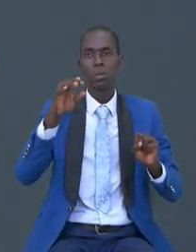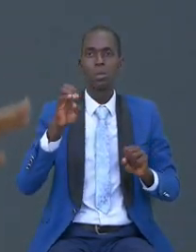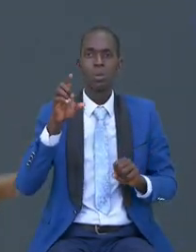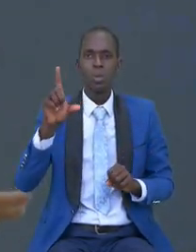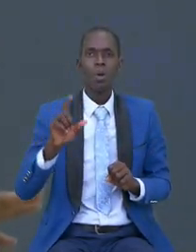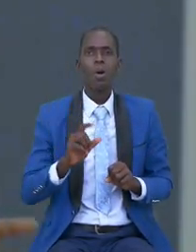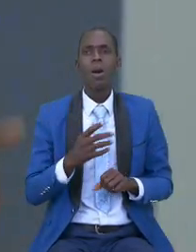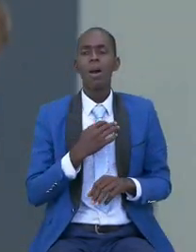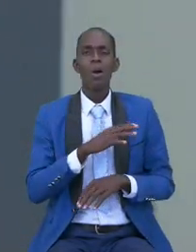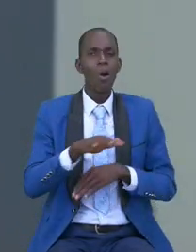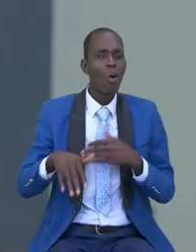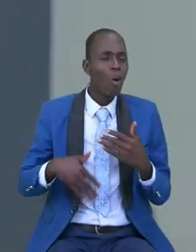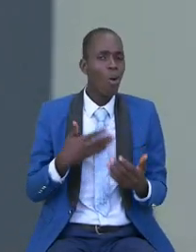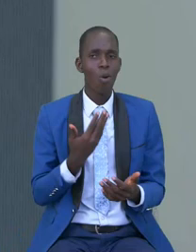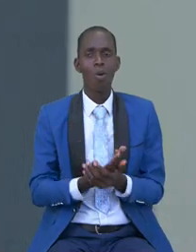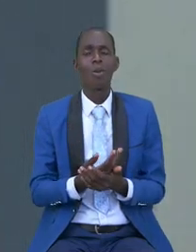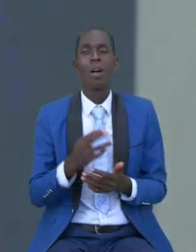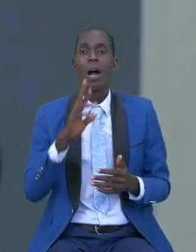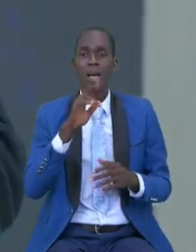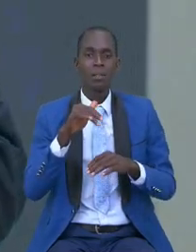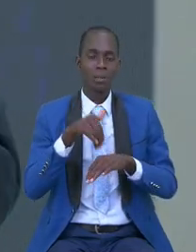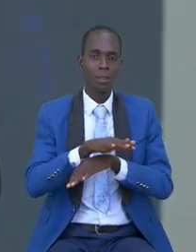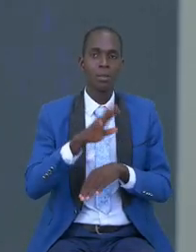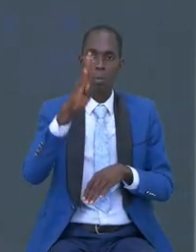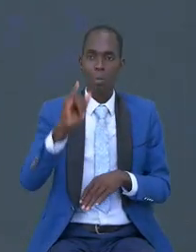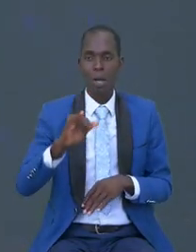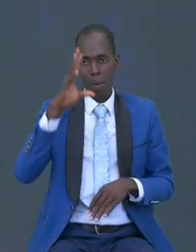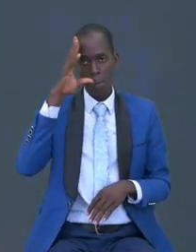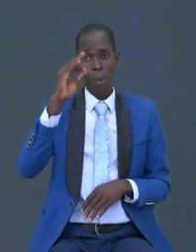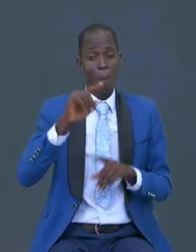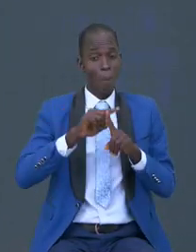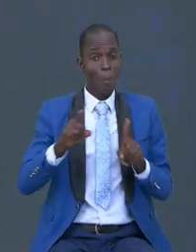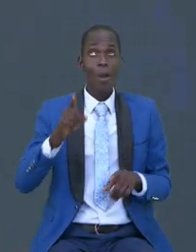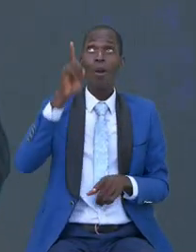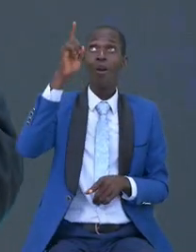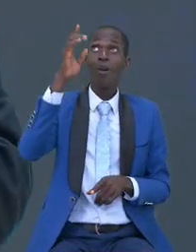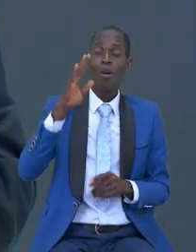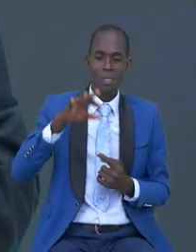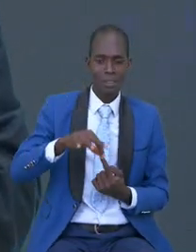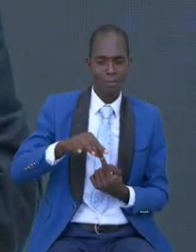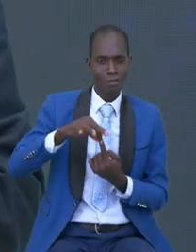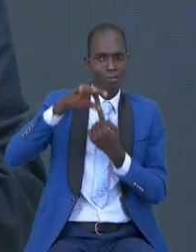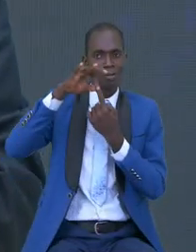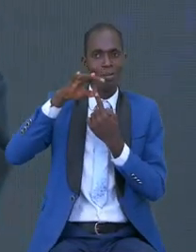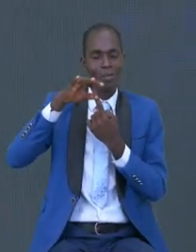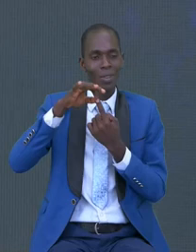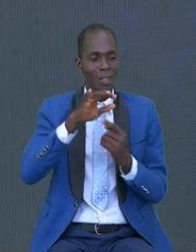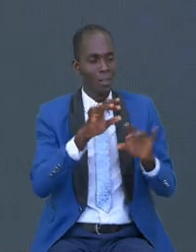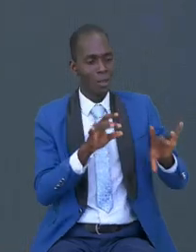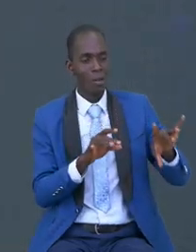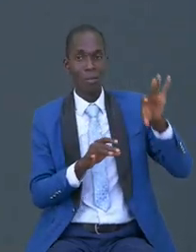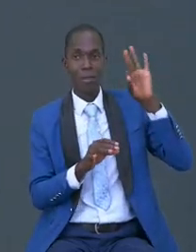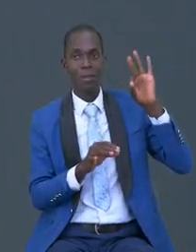Nahum, and all those people, they were men. But God specially positioned Mary